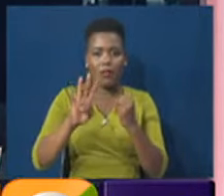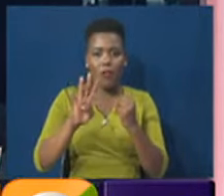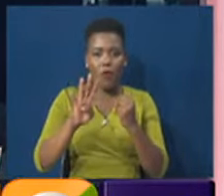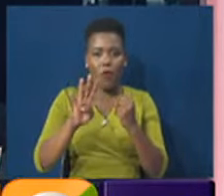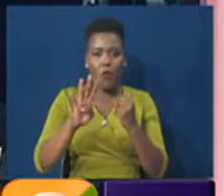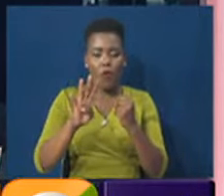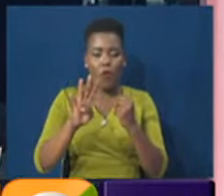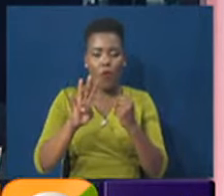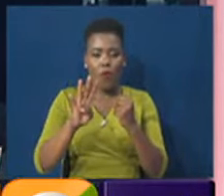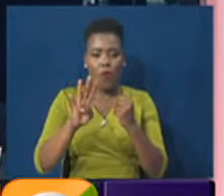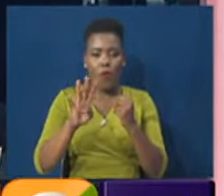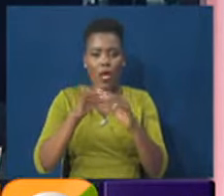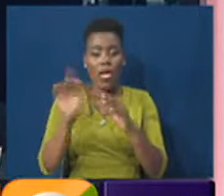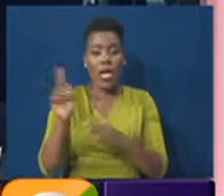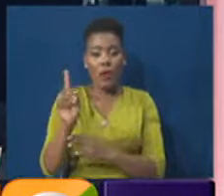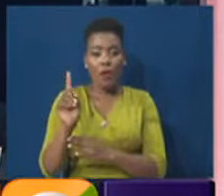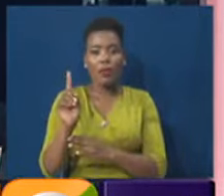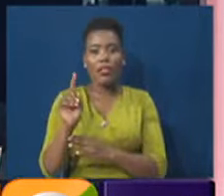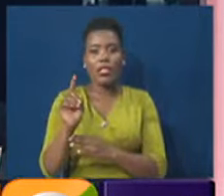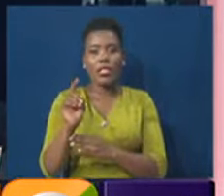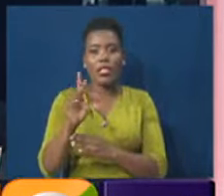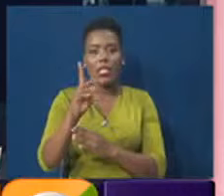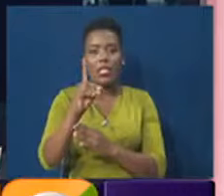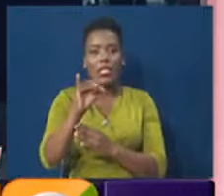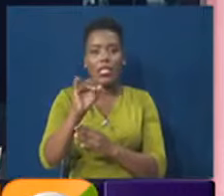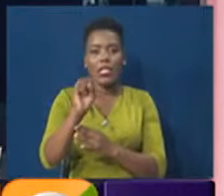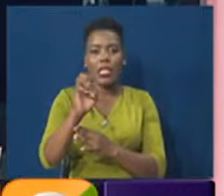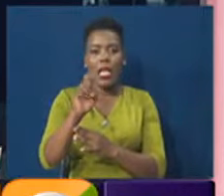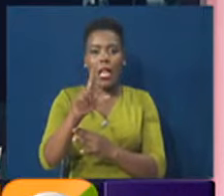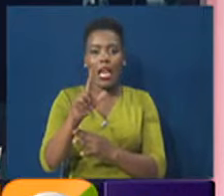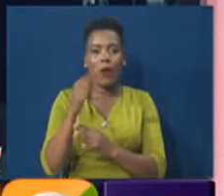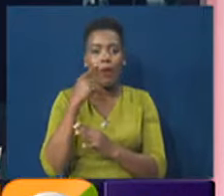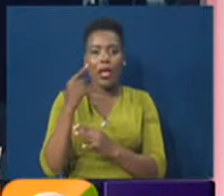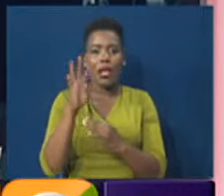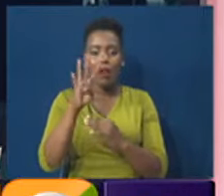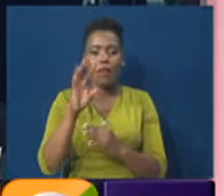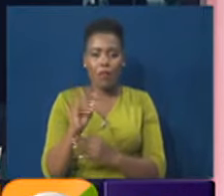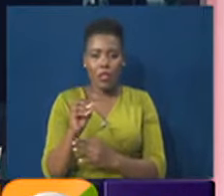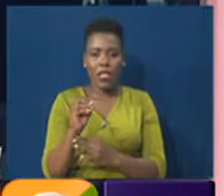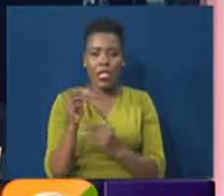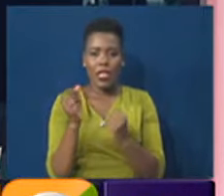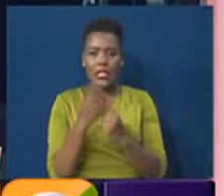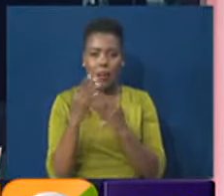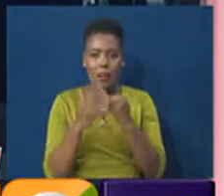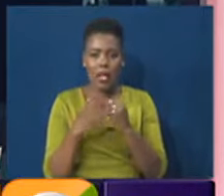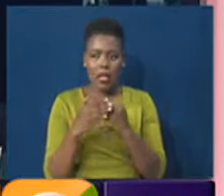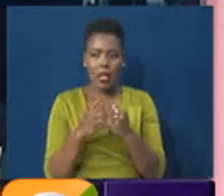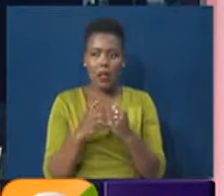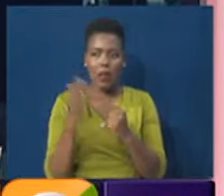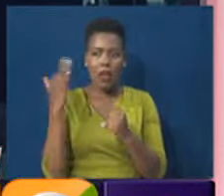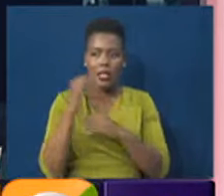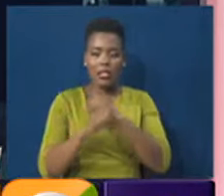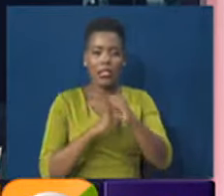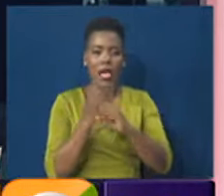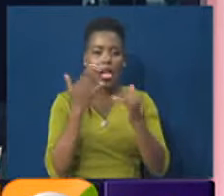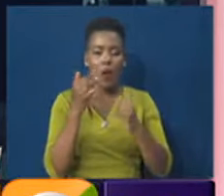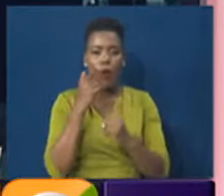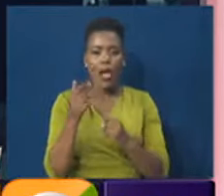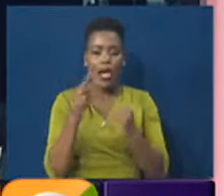68 cents in Nairobi. Diesel was retailing at 140 shillings in September of last year. Now it is